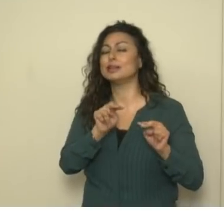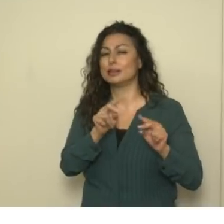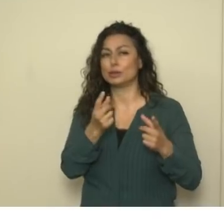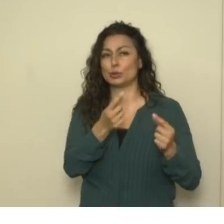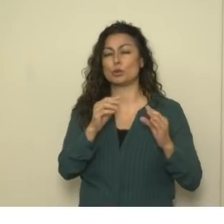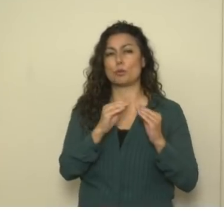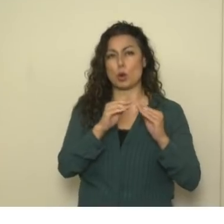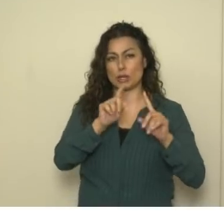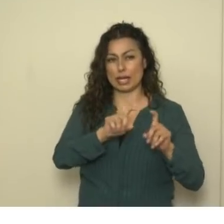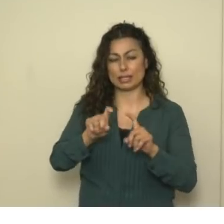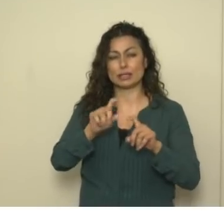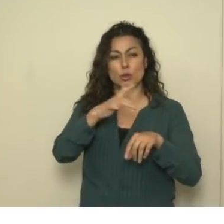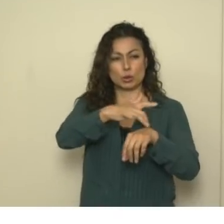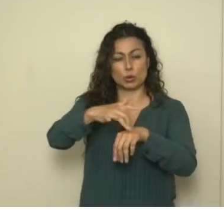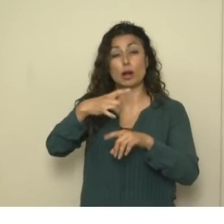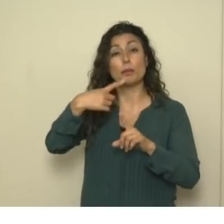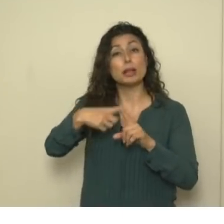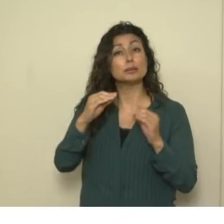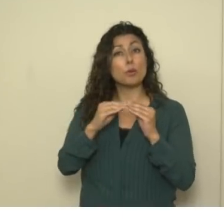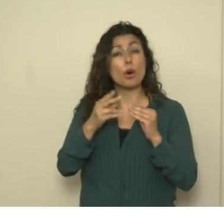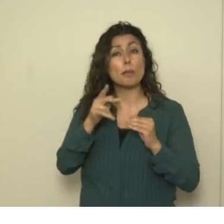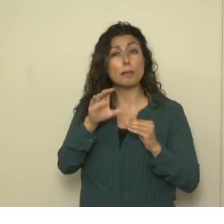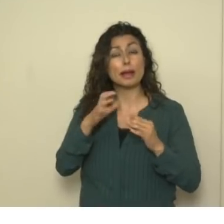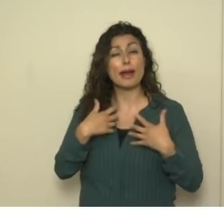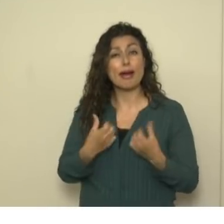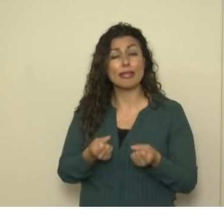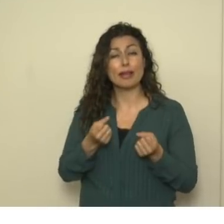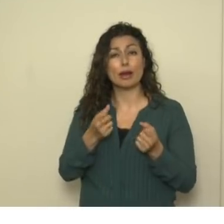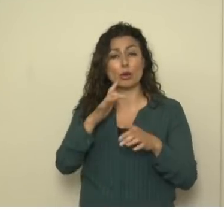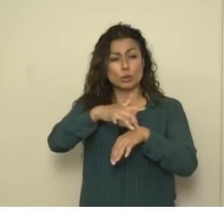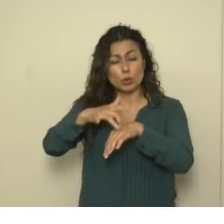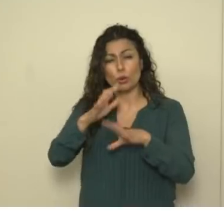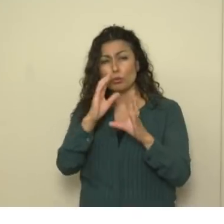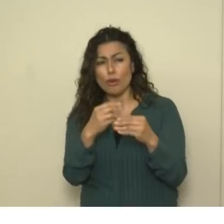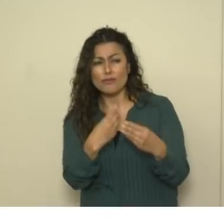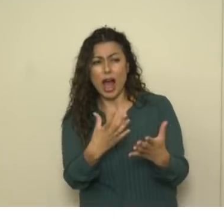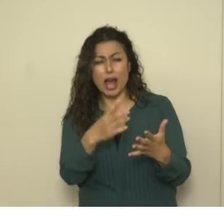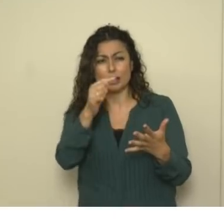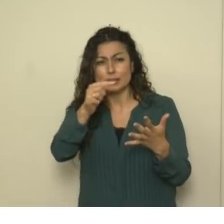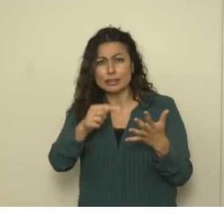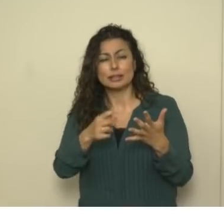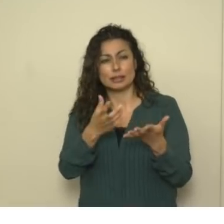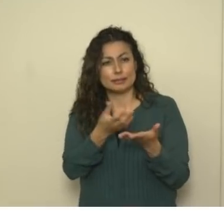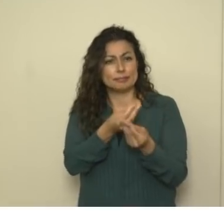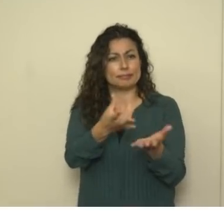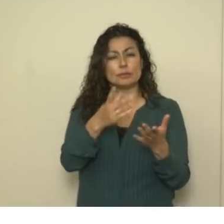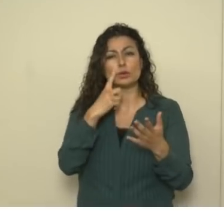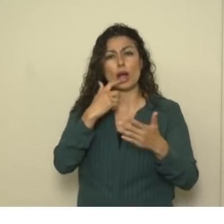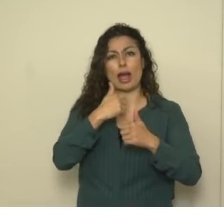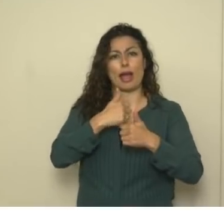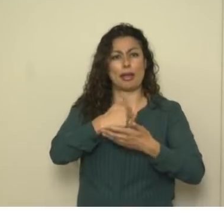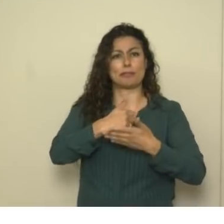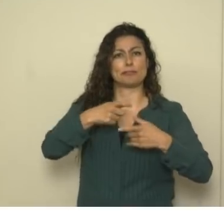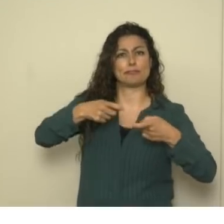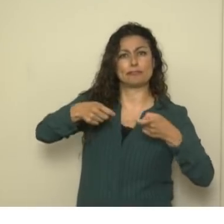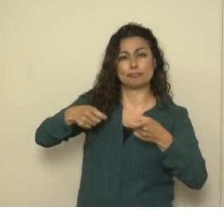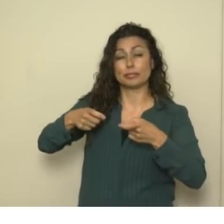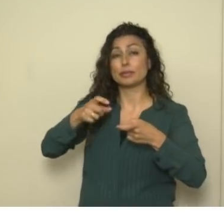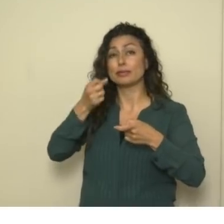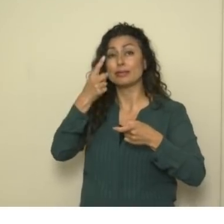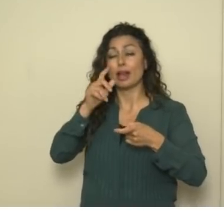testing resources and more public health resources to try to provide containment. These rapid